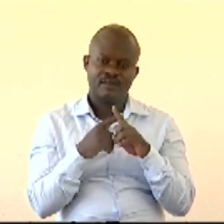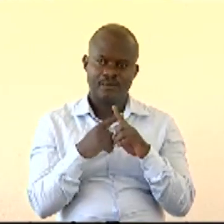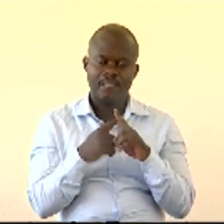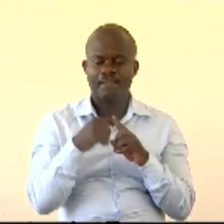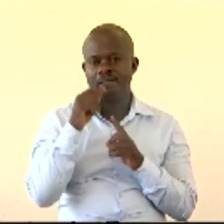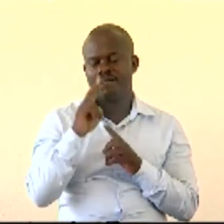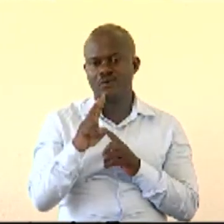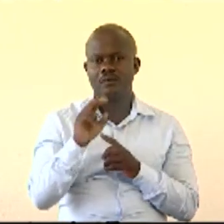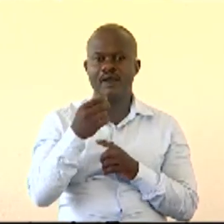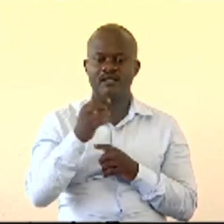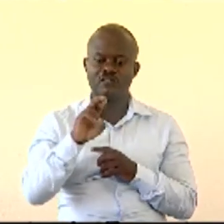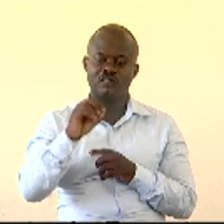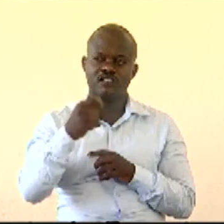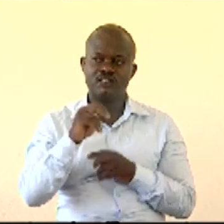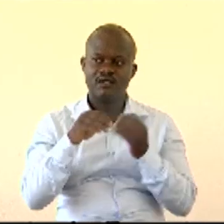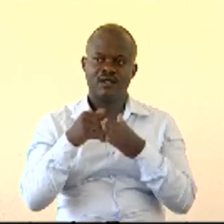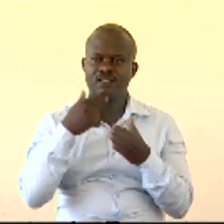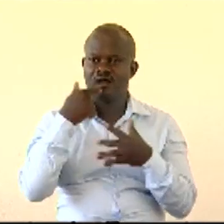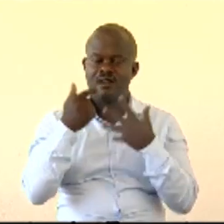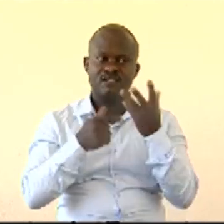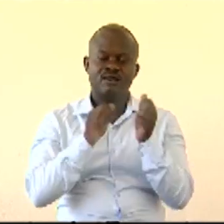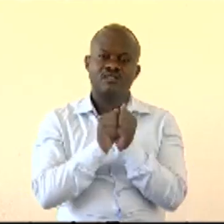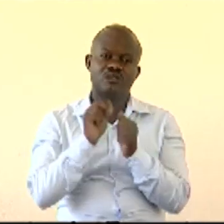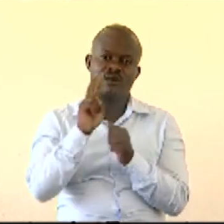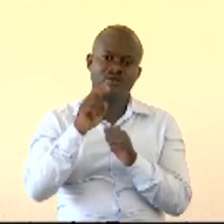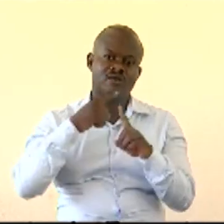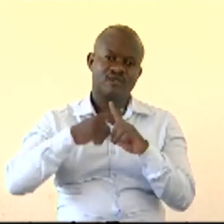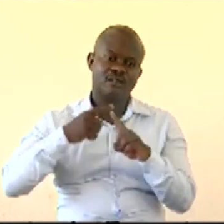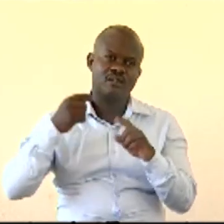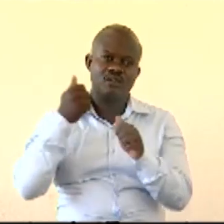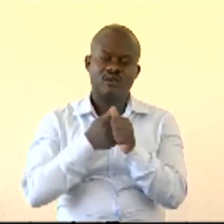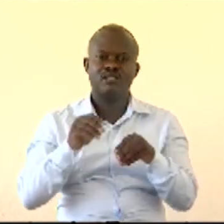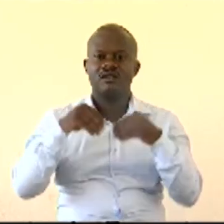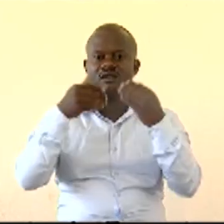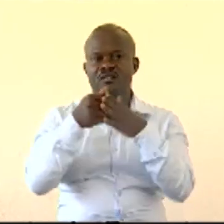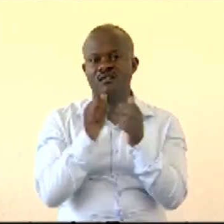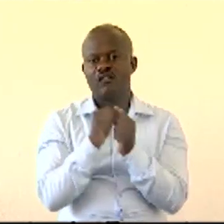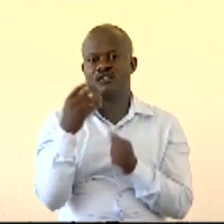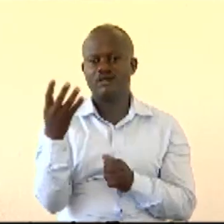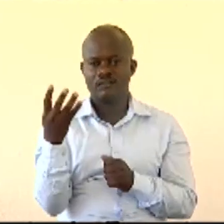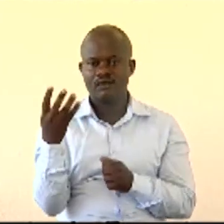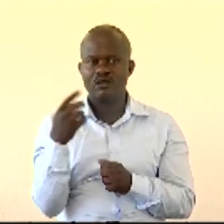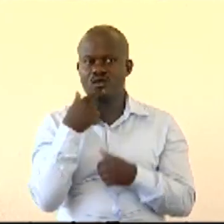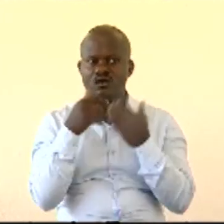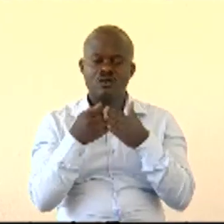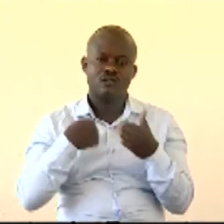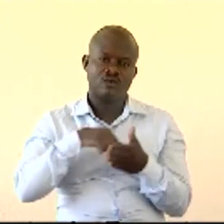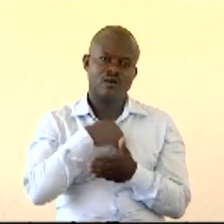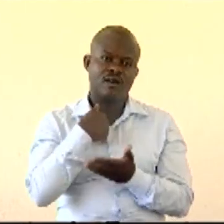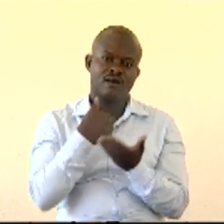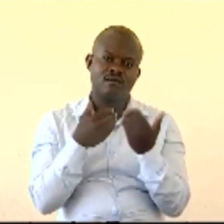2 hydrogen atoms, and that is 12 plus 2, which gives 14. So we have 70